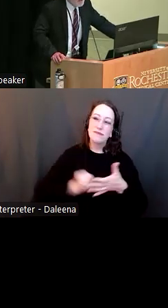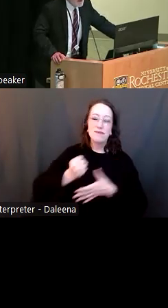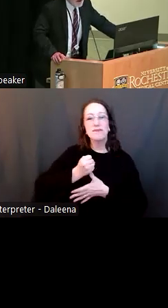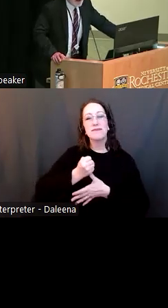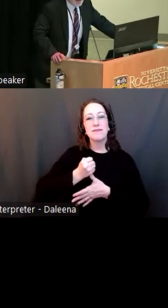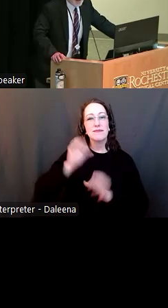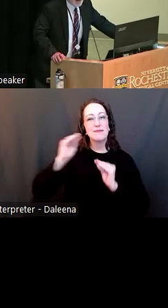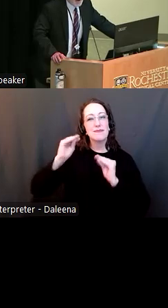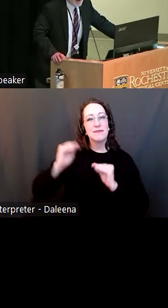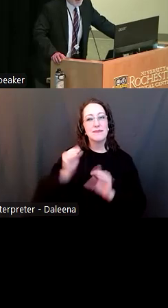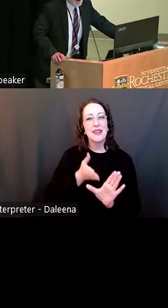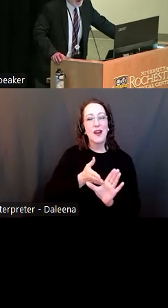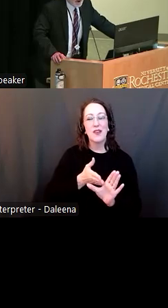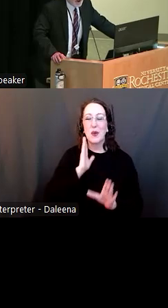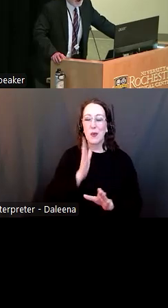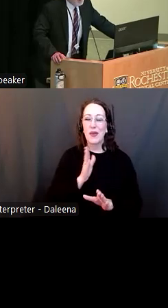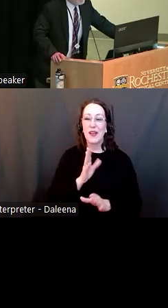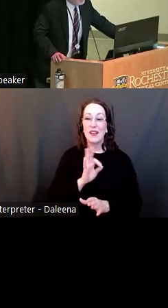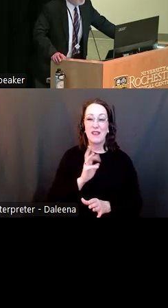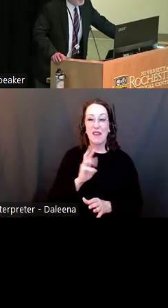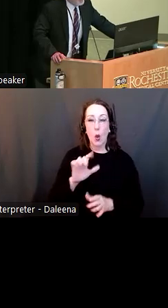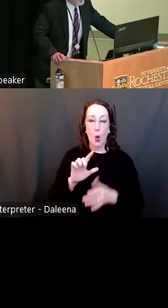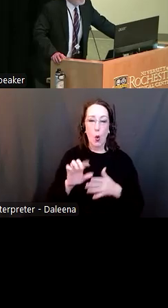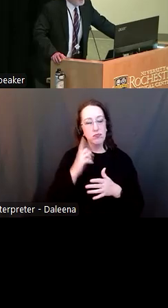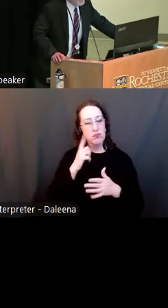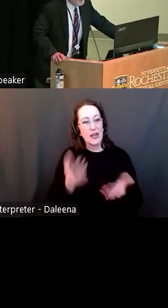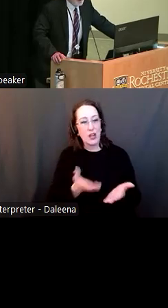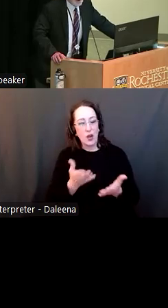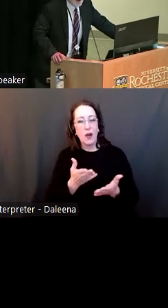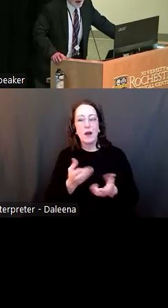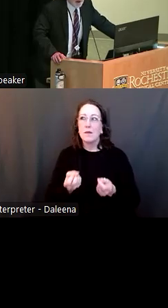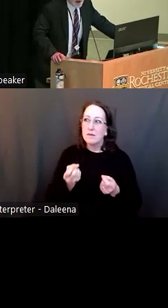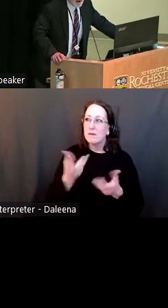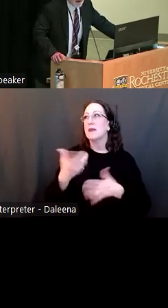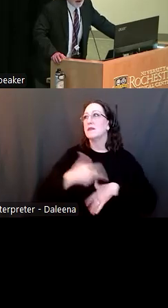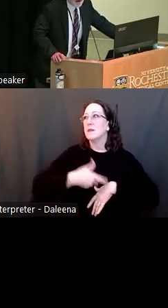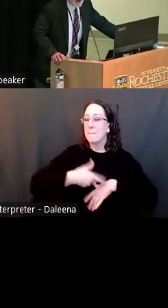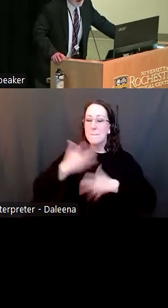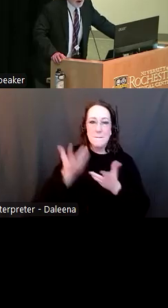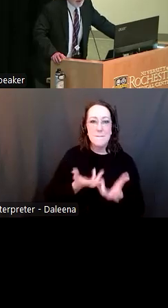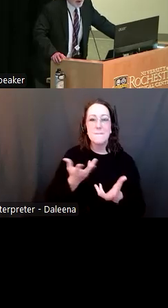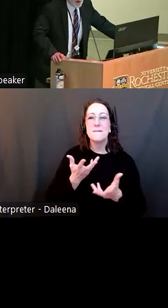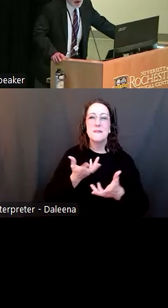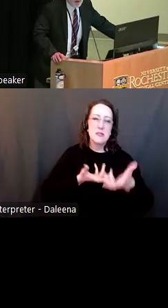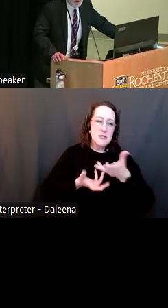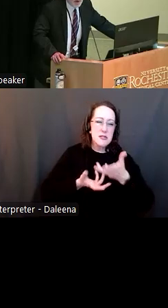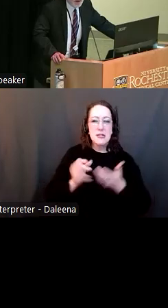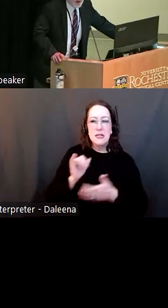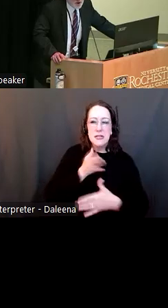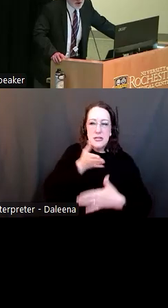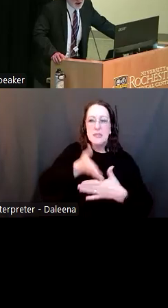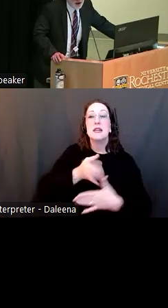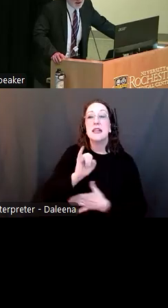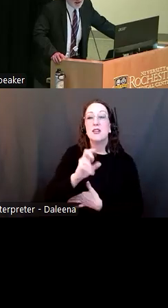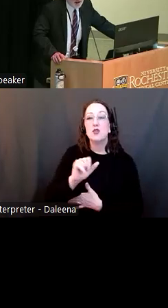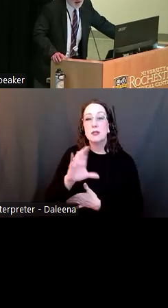psychiatry. She was a fellow here. She has spent a lot of time helping to develop the INTERCEPT program, which is based at